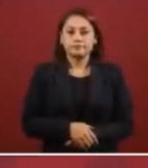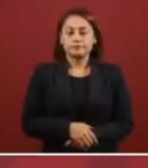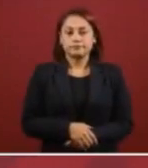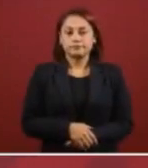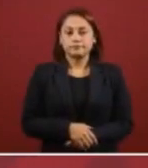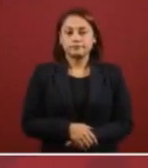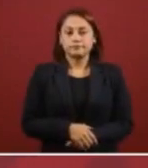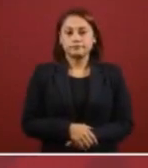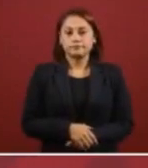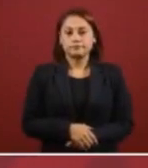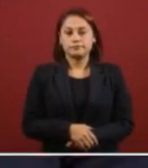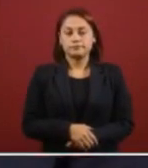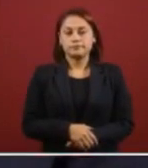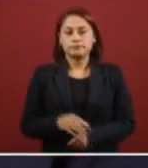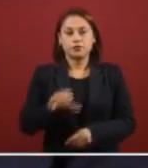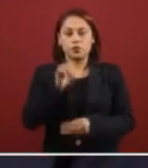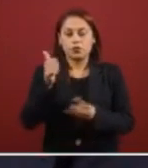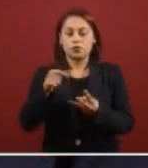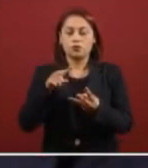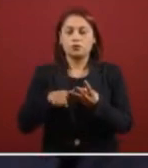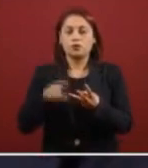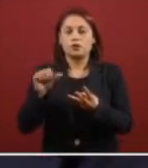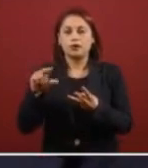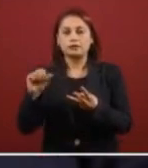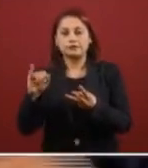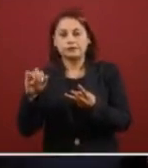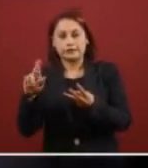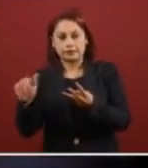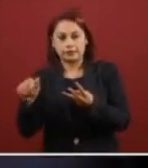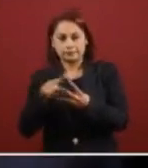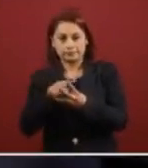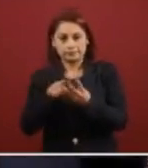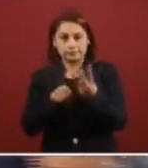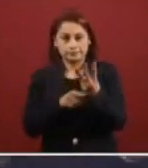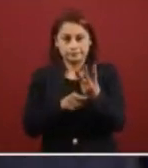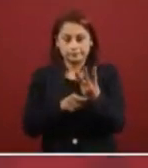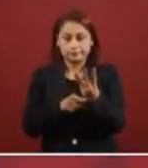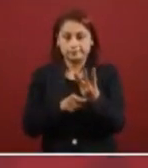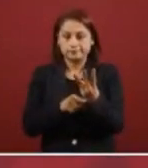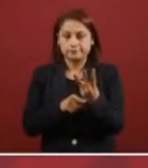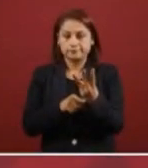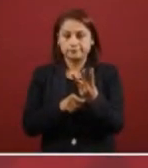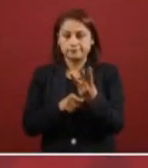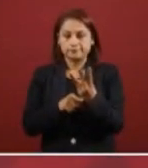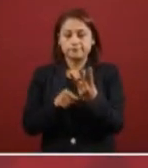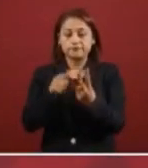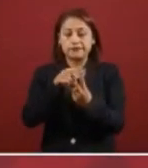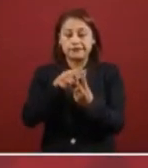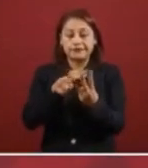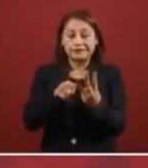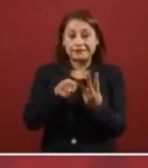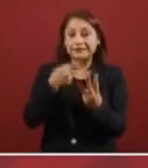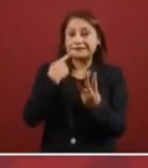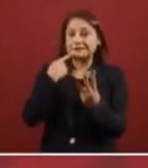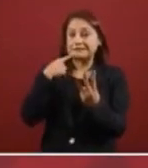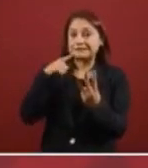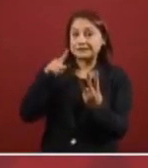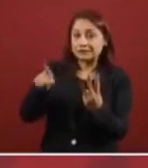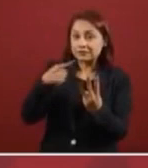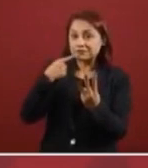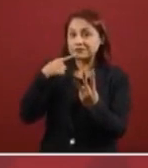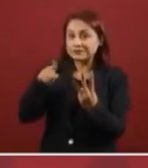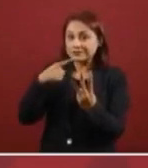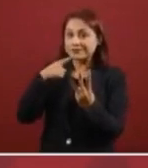el señor Ancira, in the Mr. Ancira, venían las denuncias. They used to detrás. Make